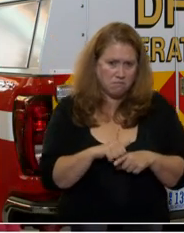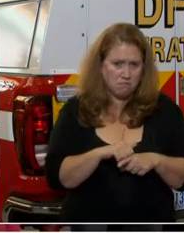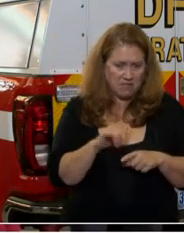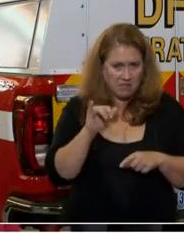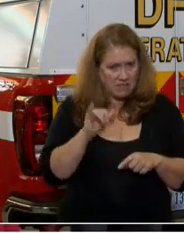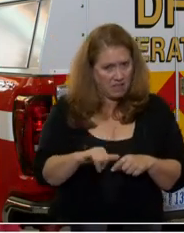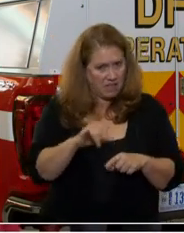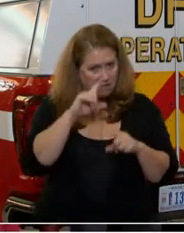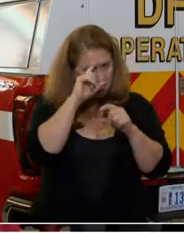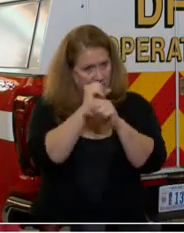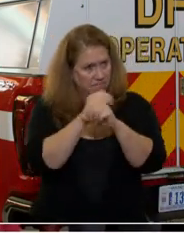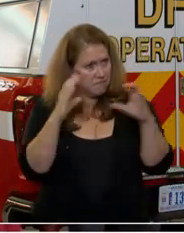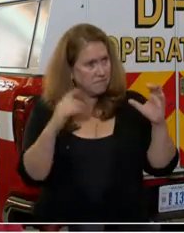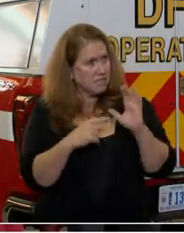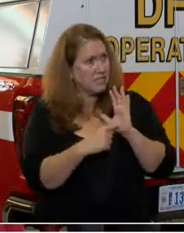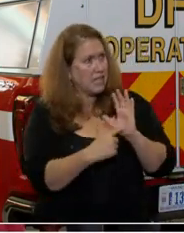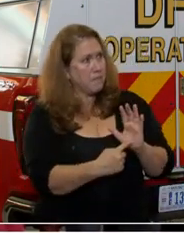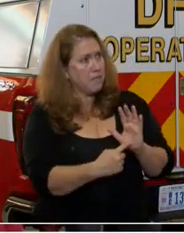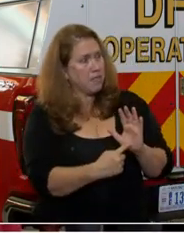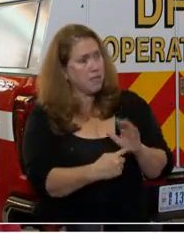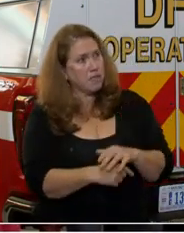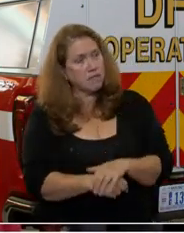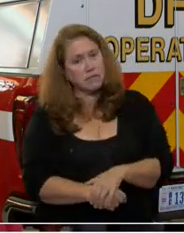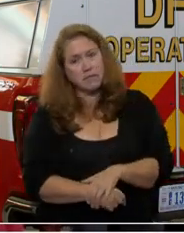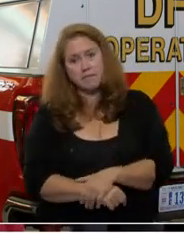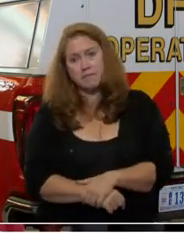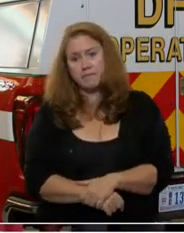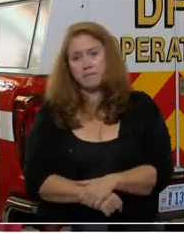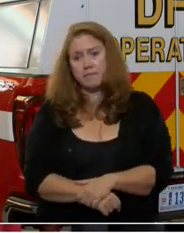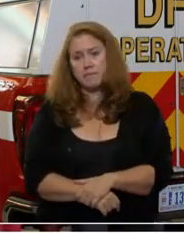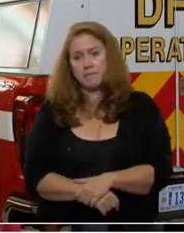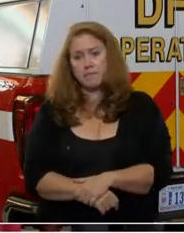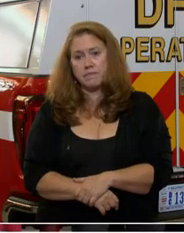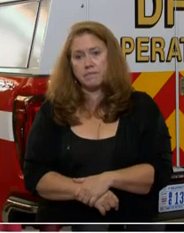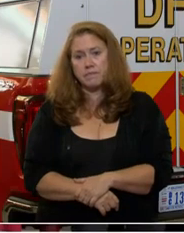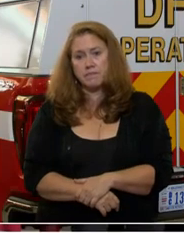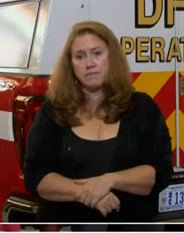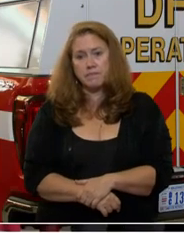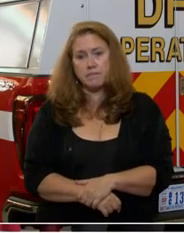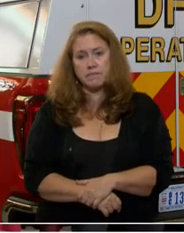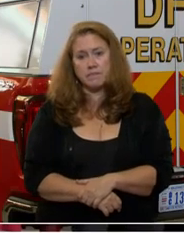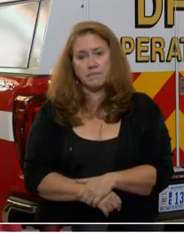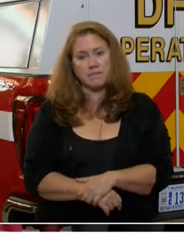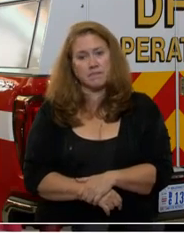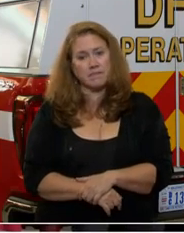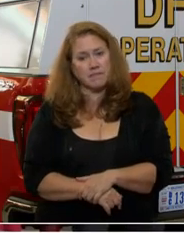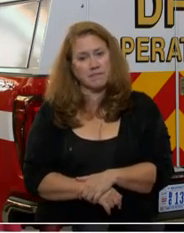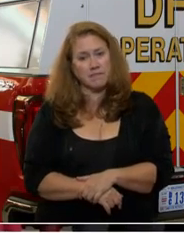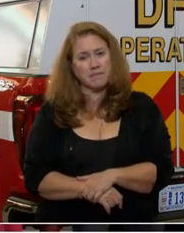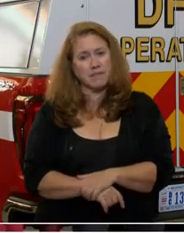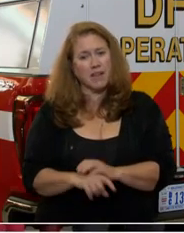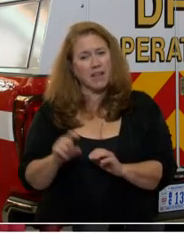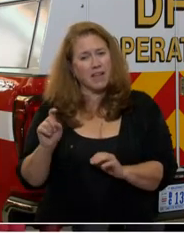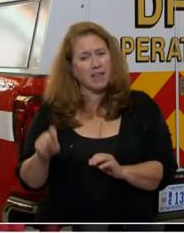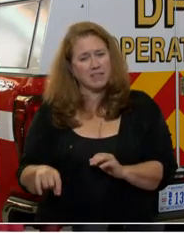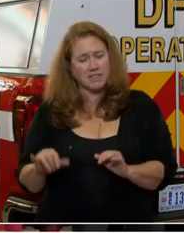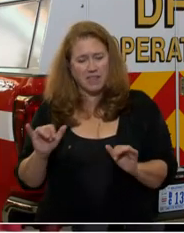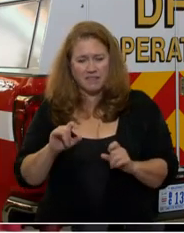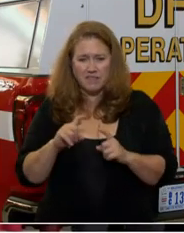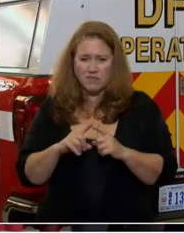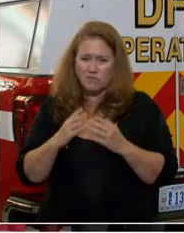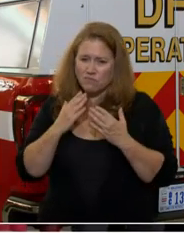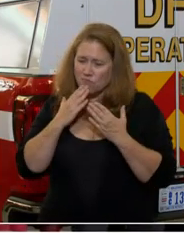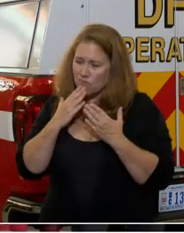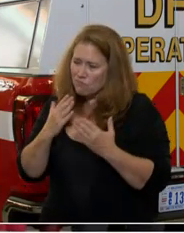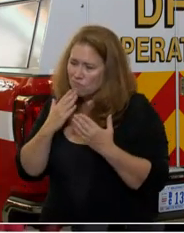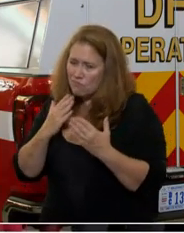its residents and visitors. I would also be remiss if I didn't communicate my appreciation for the support of our communities and